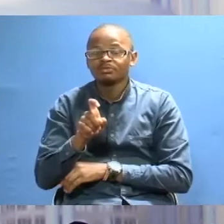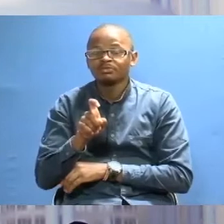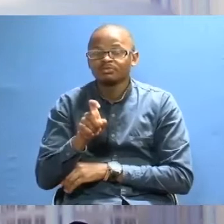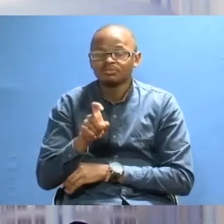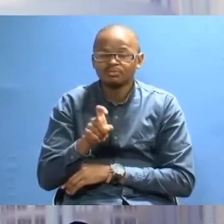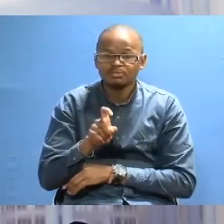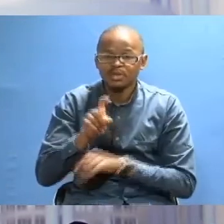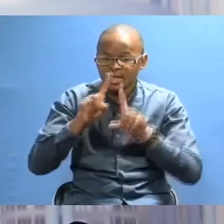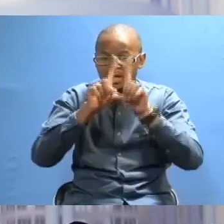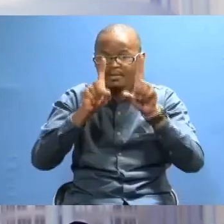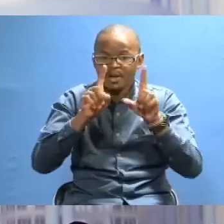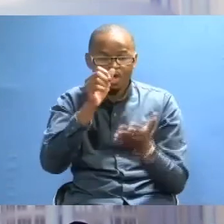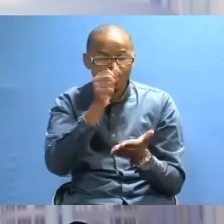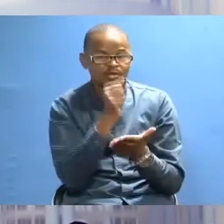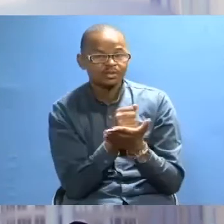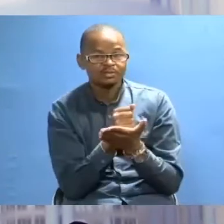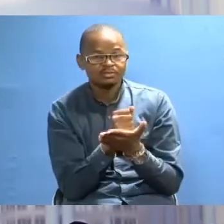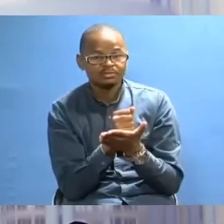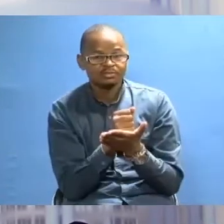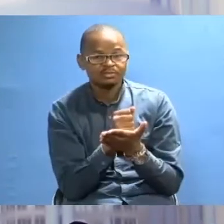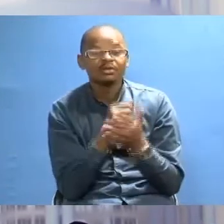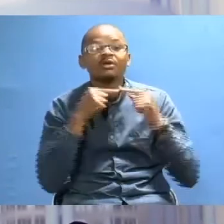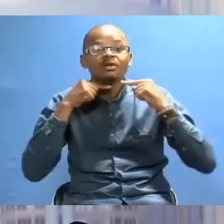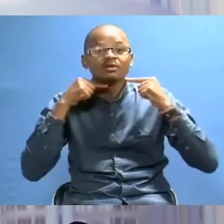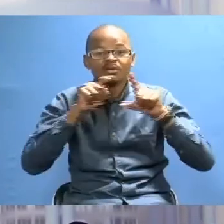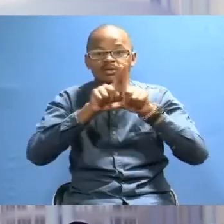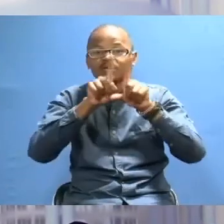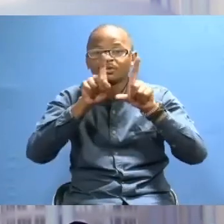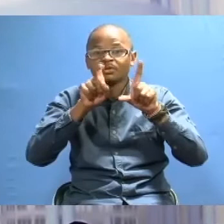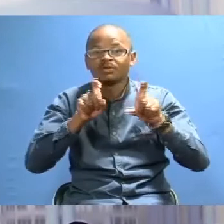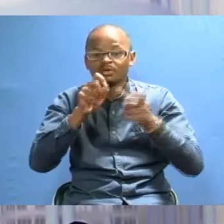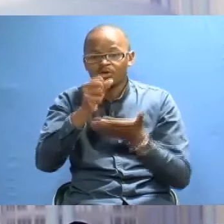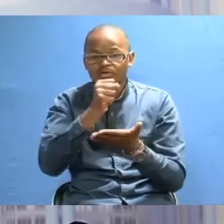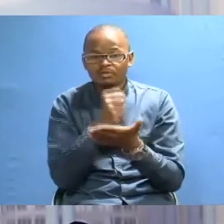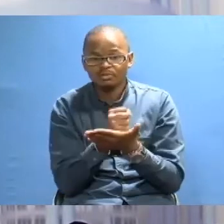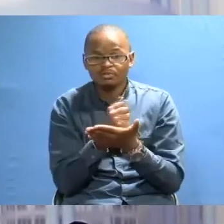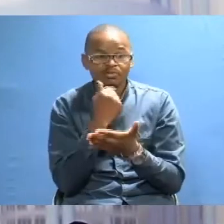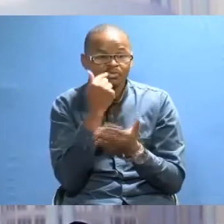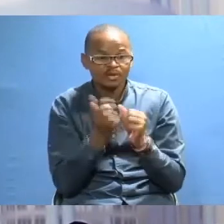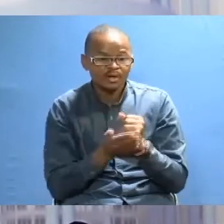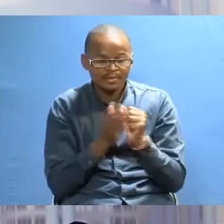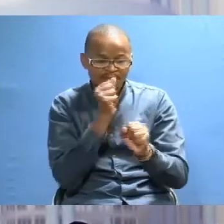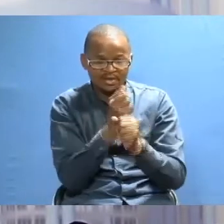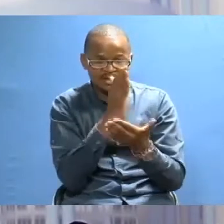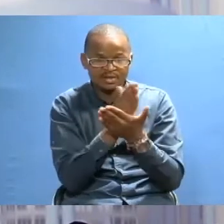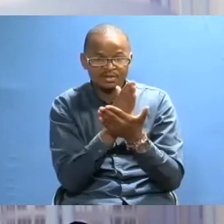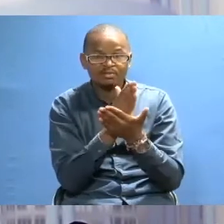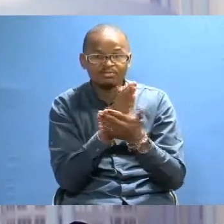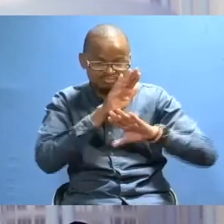are directed to the examination office. There are clerks in the examination office who help in